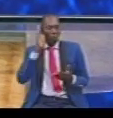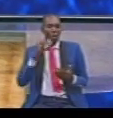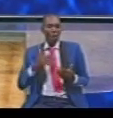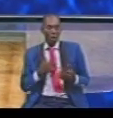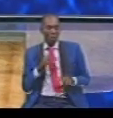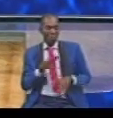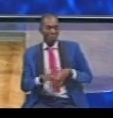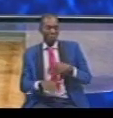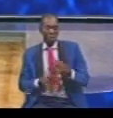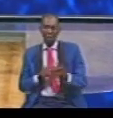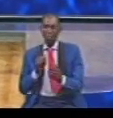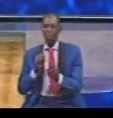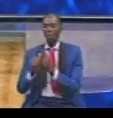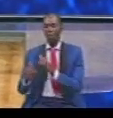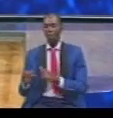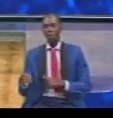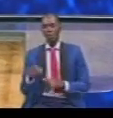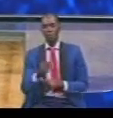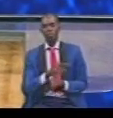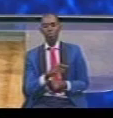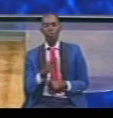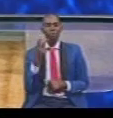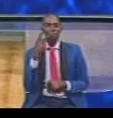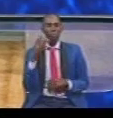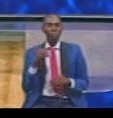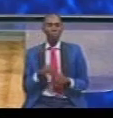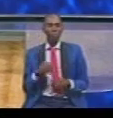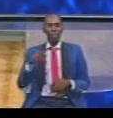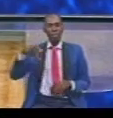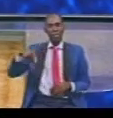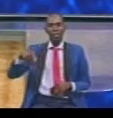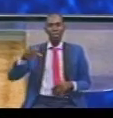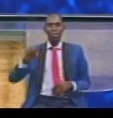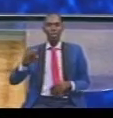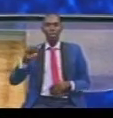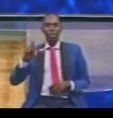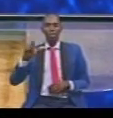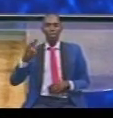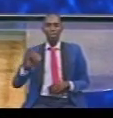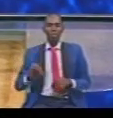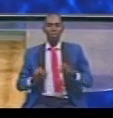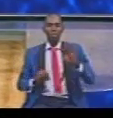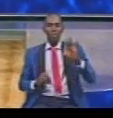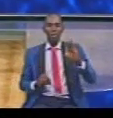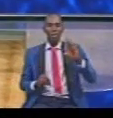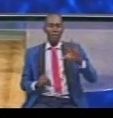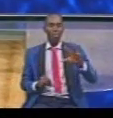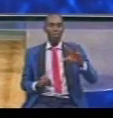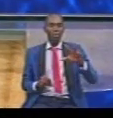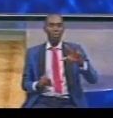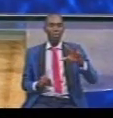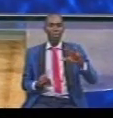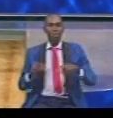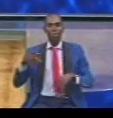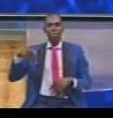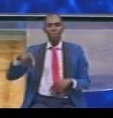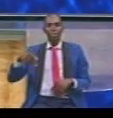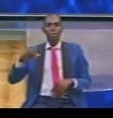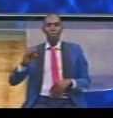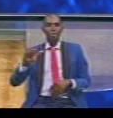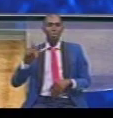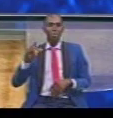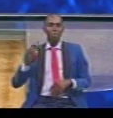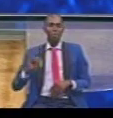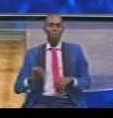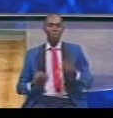Psalm 93, I'm looking at Psalm 93, and we're reading from